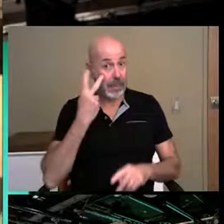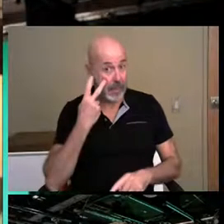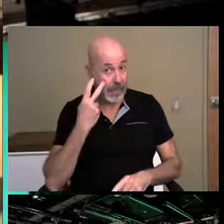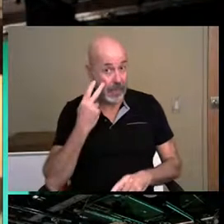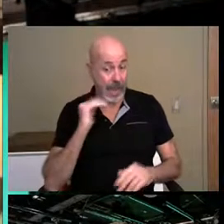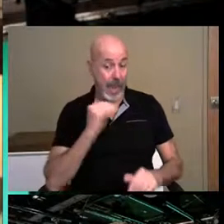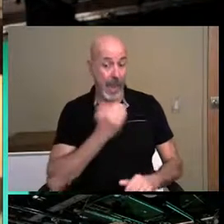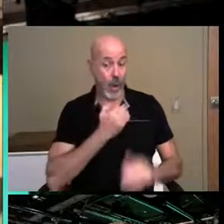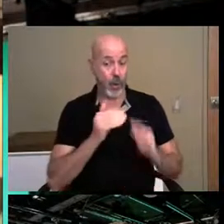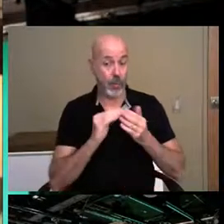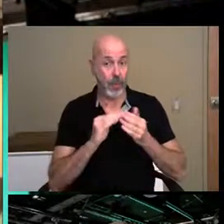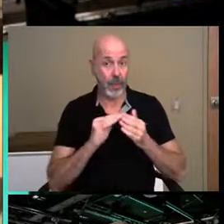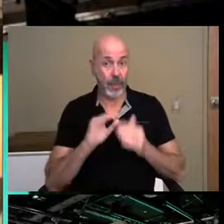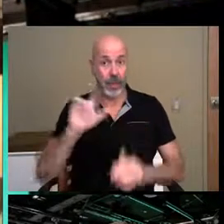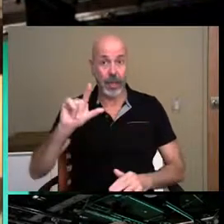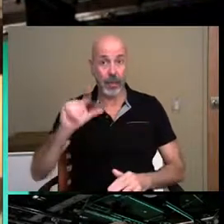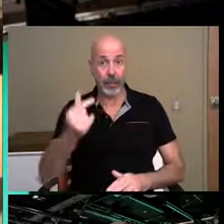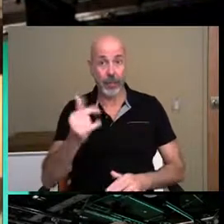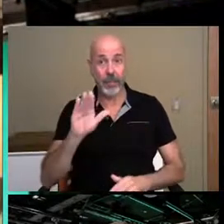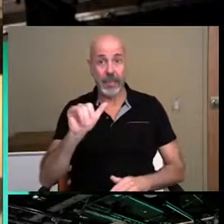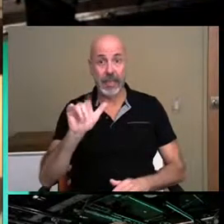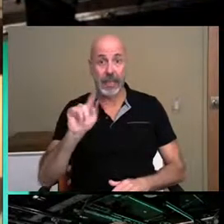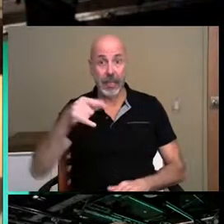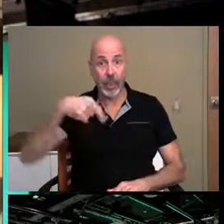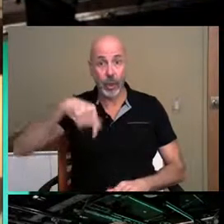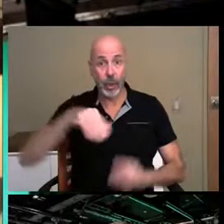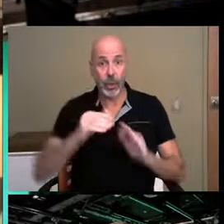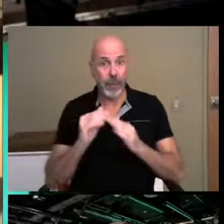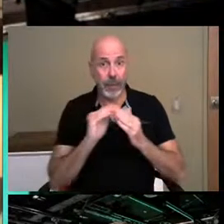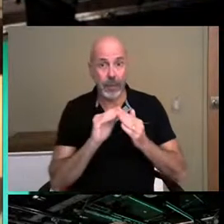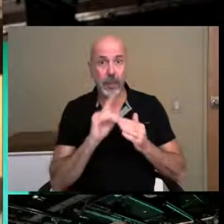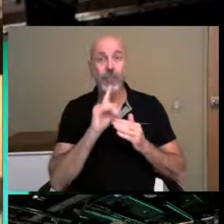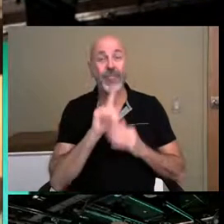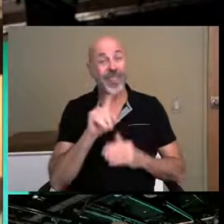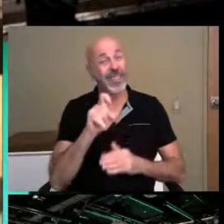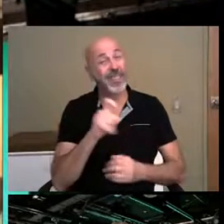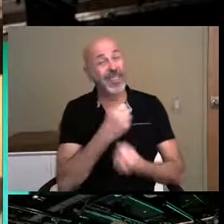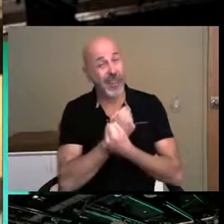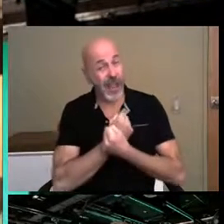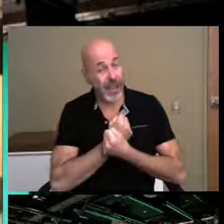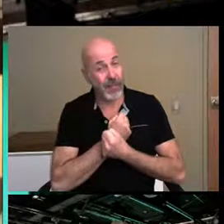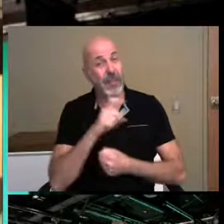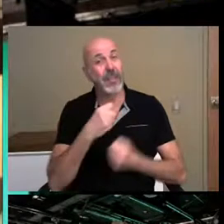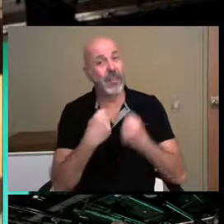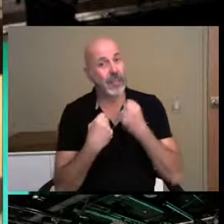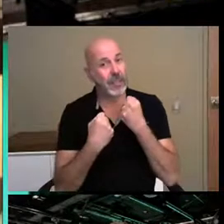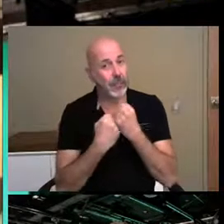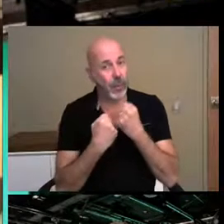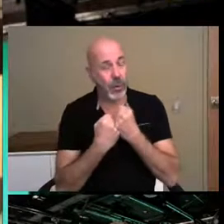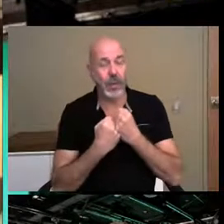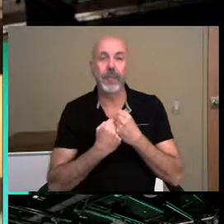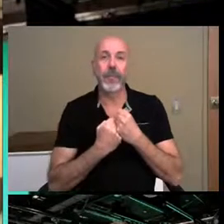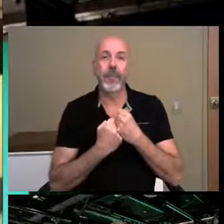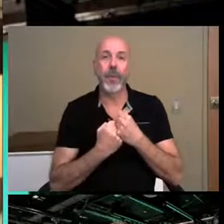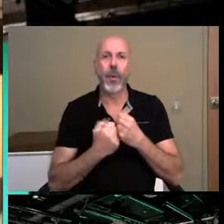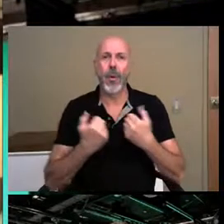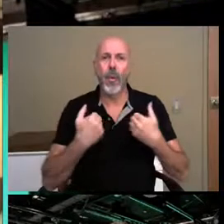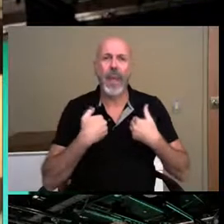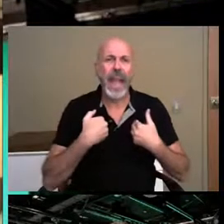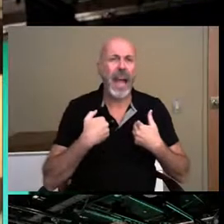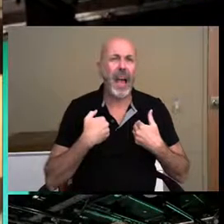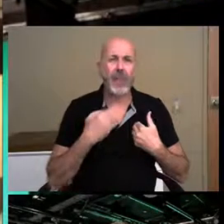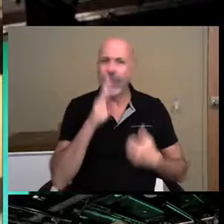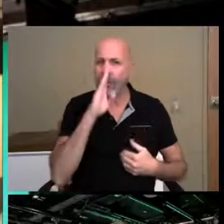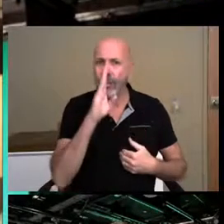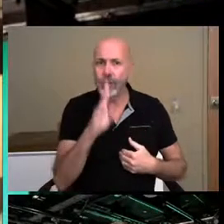community in America and globally really need love and support. So we have so many straight allies and people